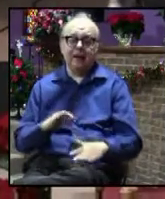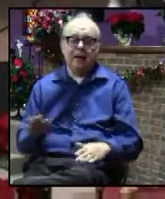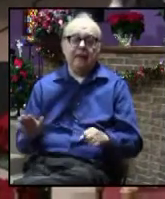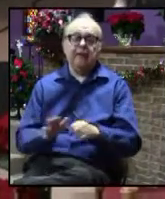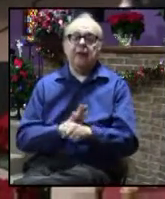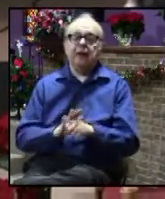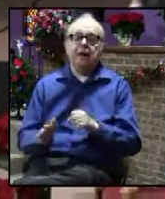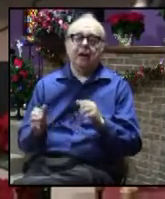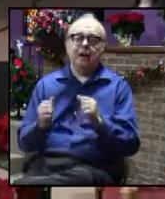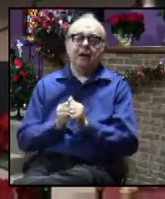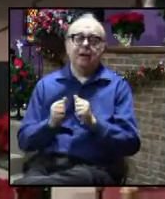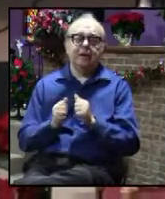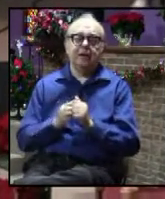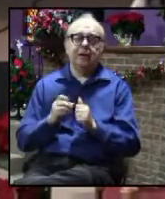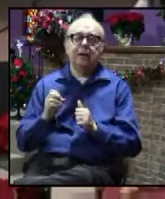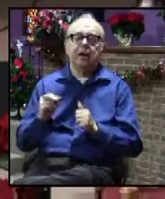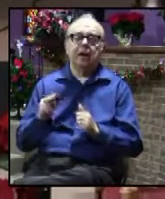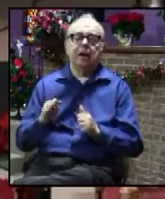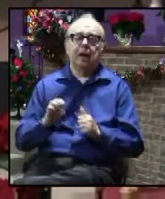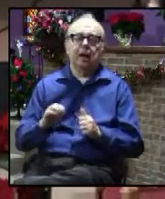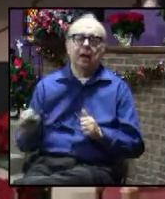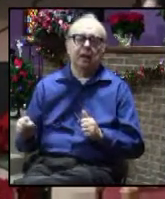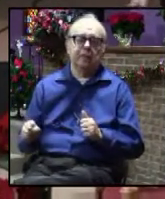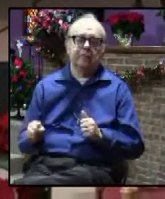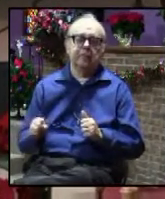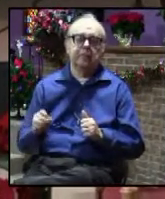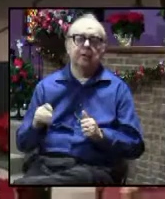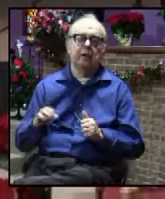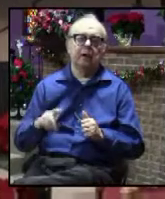filled with cream drops, rock